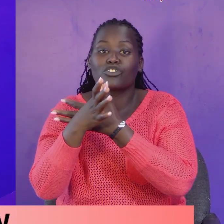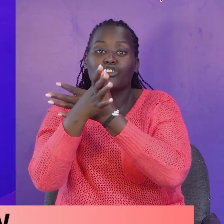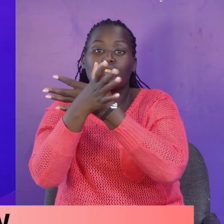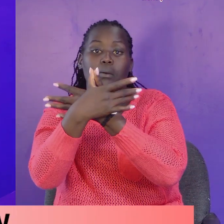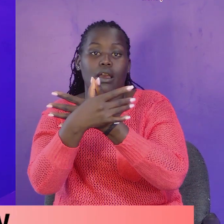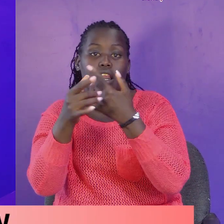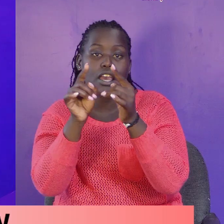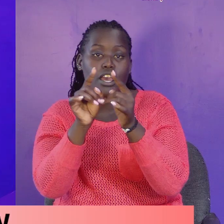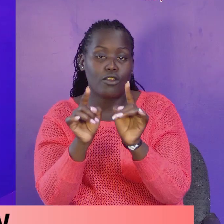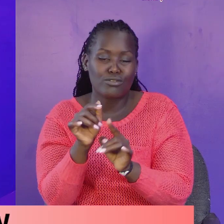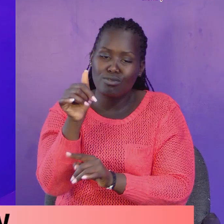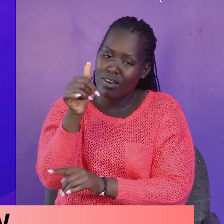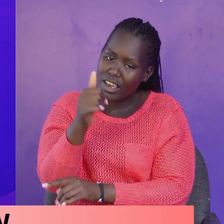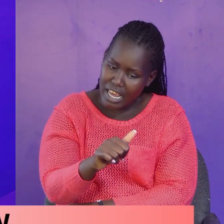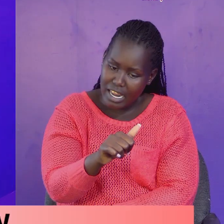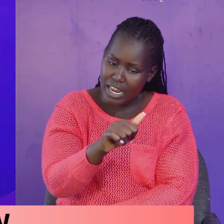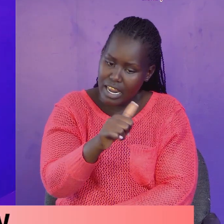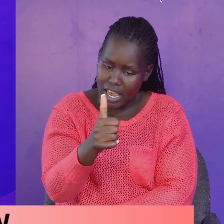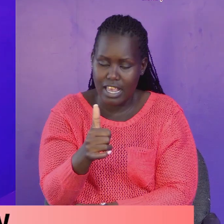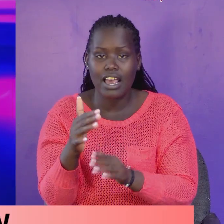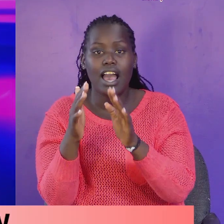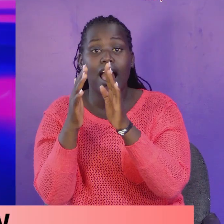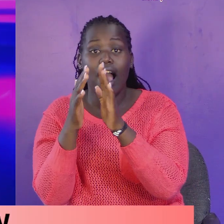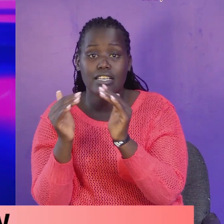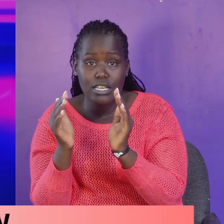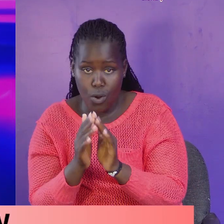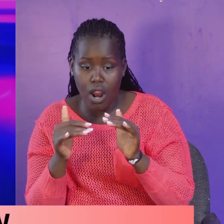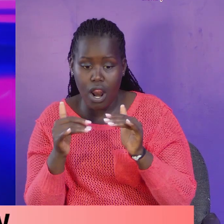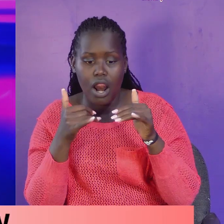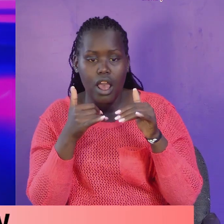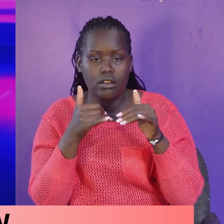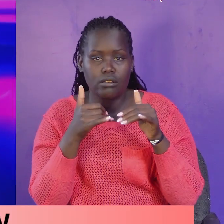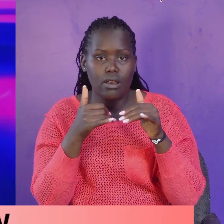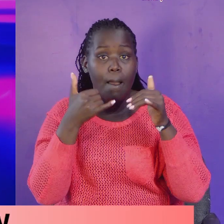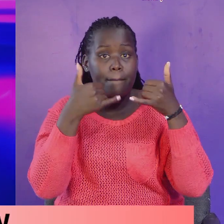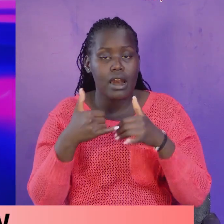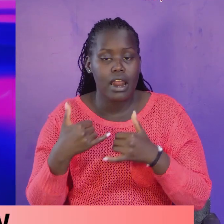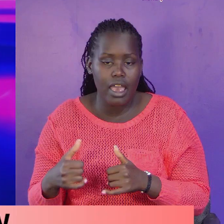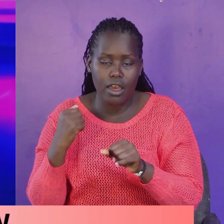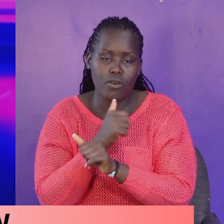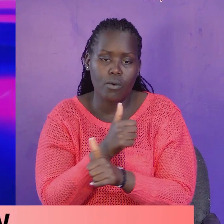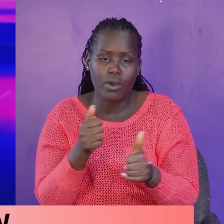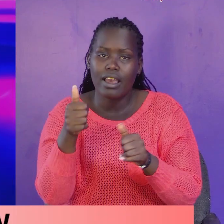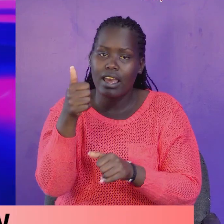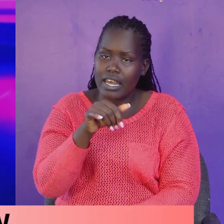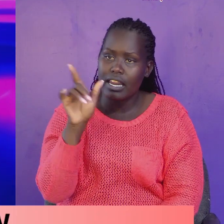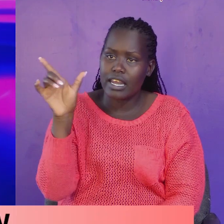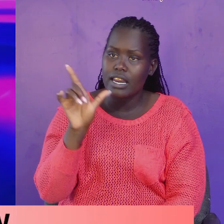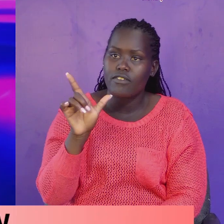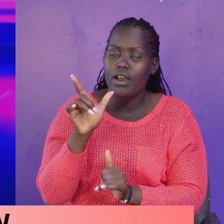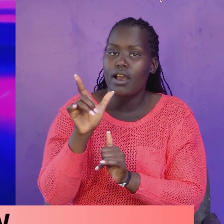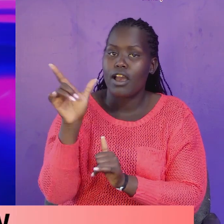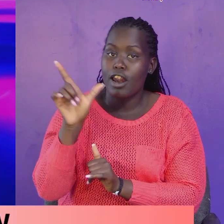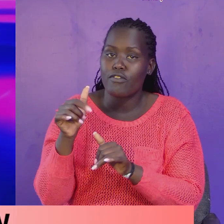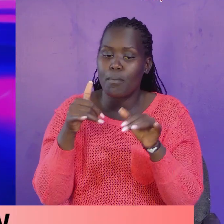also any other... Any Arsenal player performing well? Yeah. And also any Liverpool player not performing well.